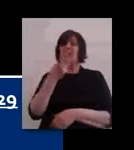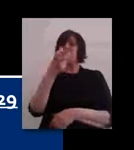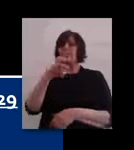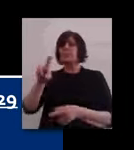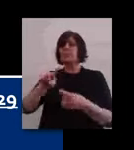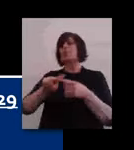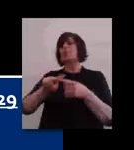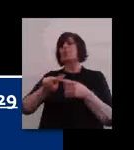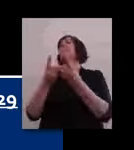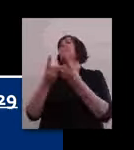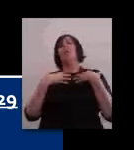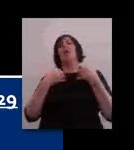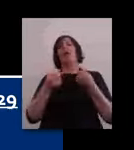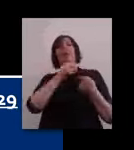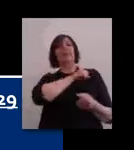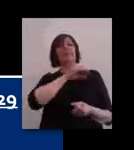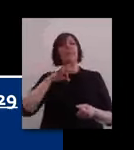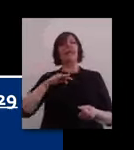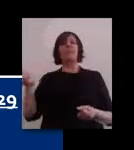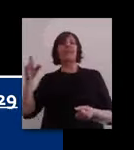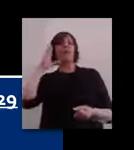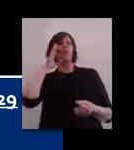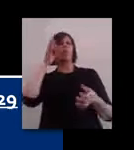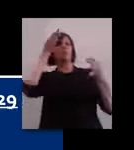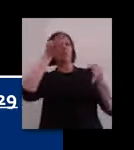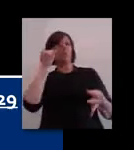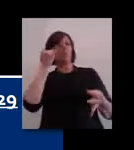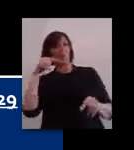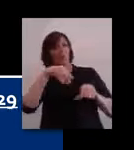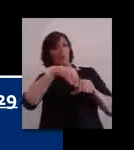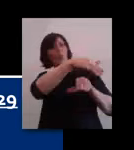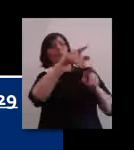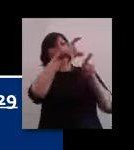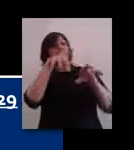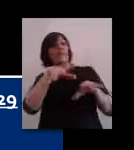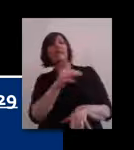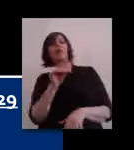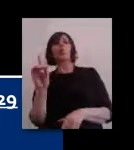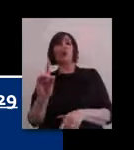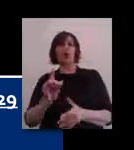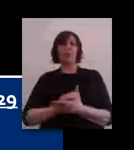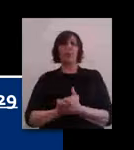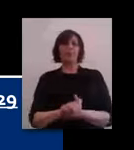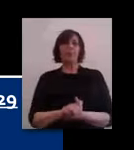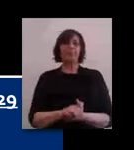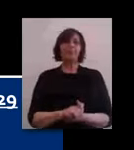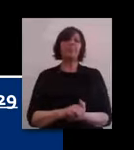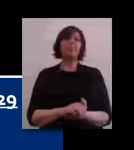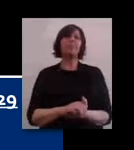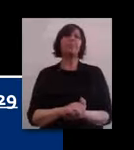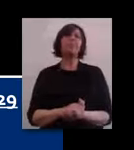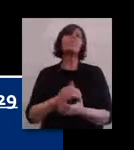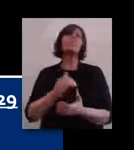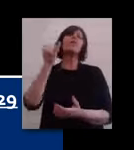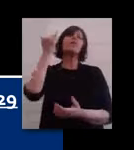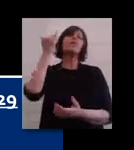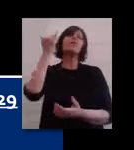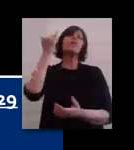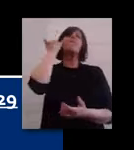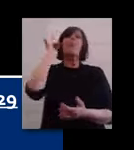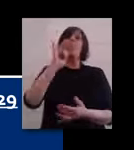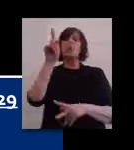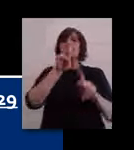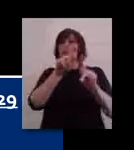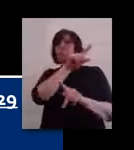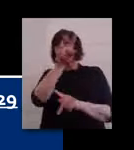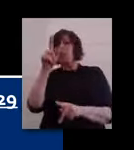that'll make the determination as to whether you should get tested, and if then what will happen. Now, for those who get tested, I do want to put this out there because I think it's very important